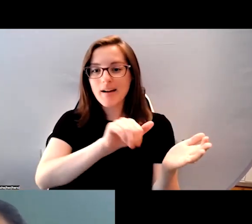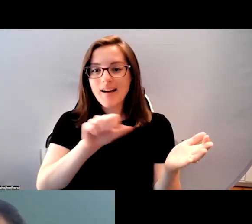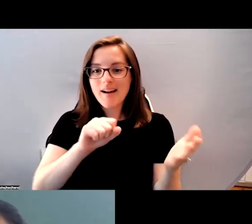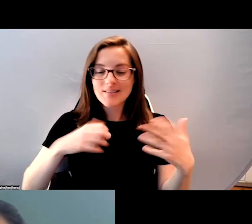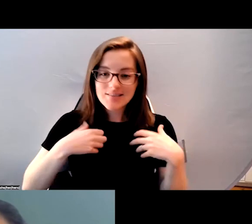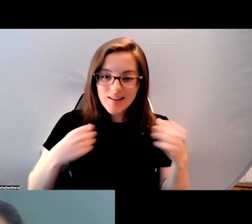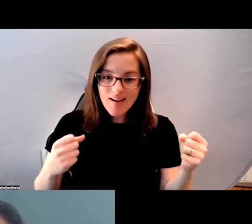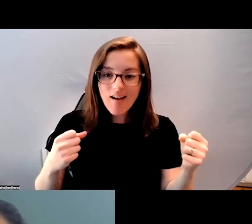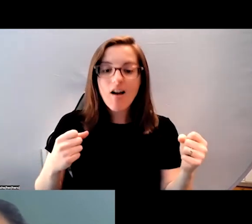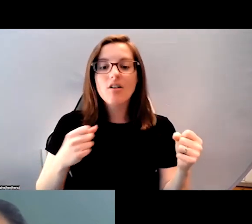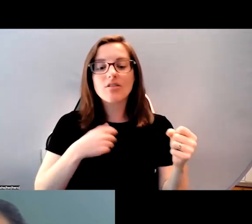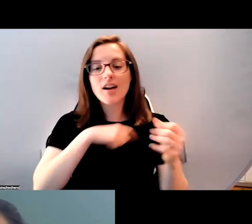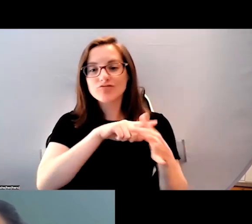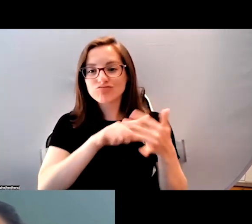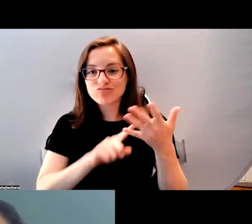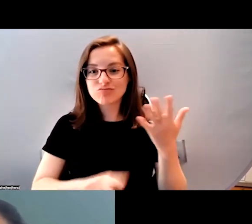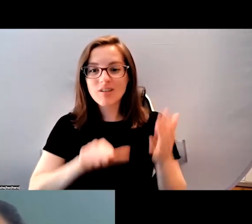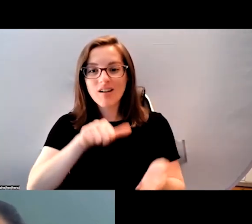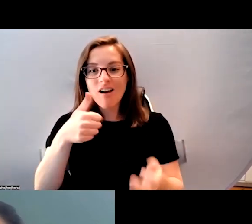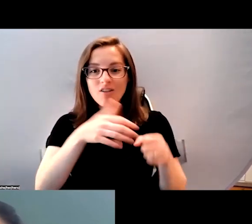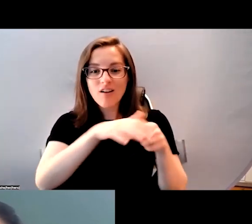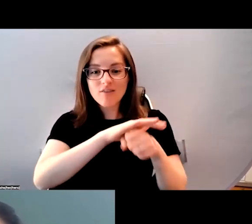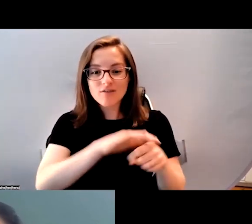going through the other types of coverages that are